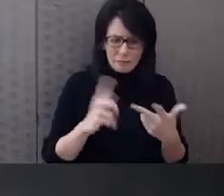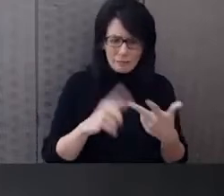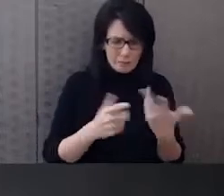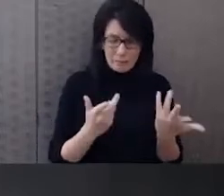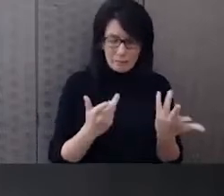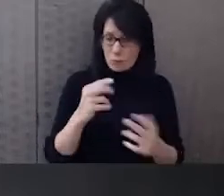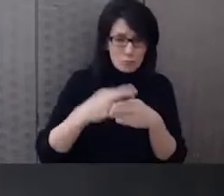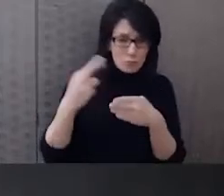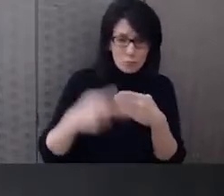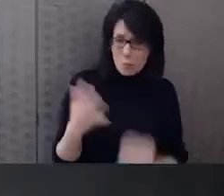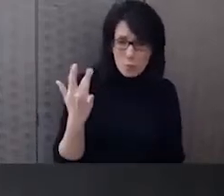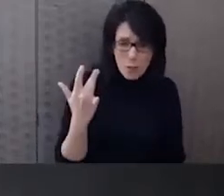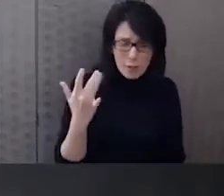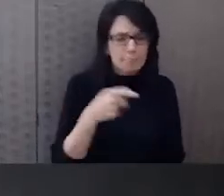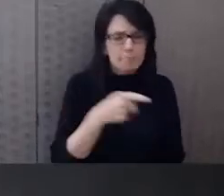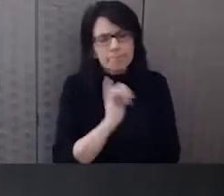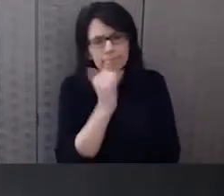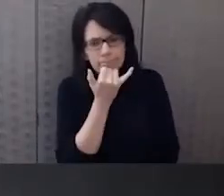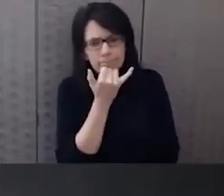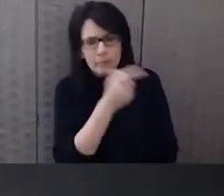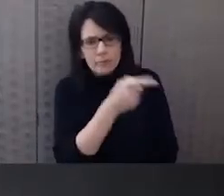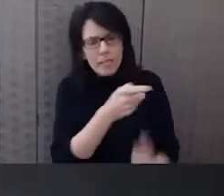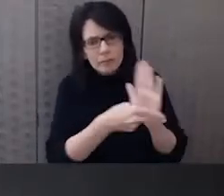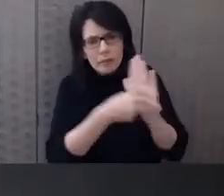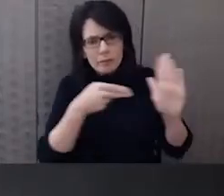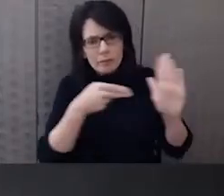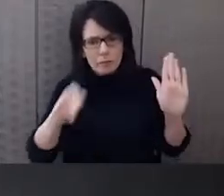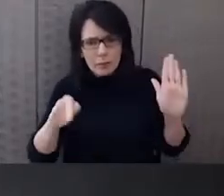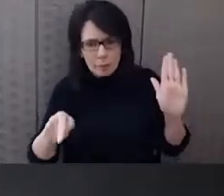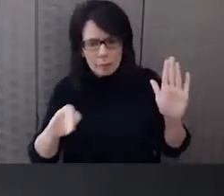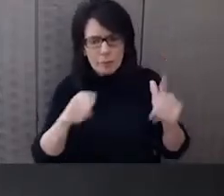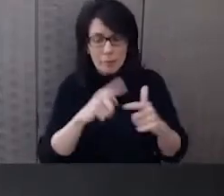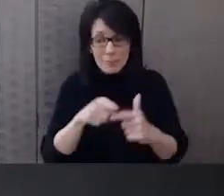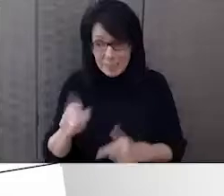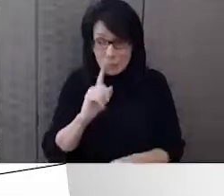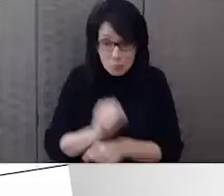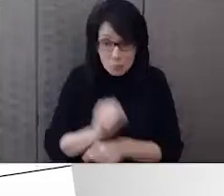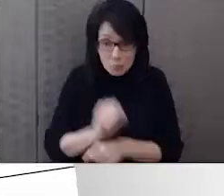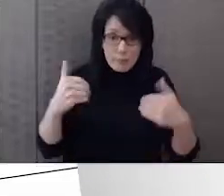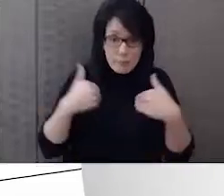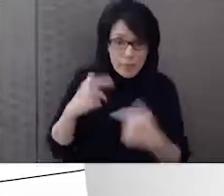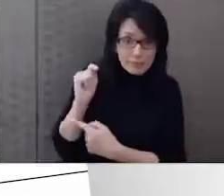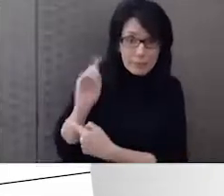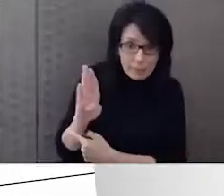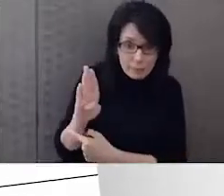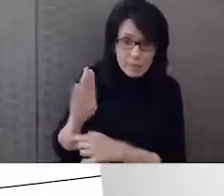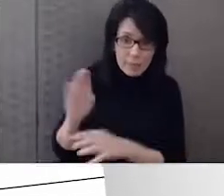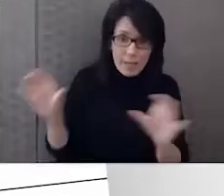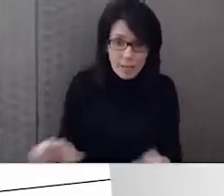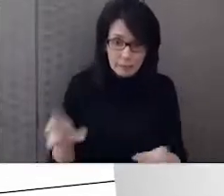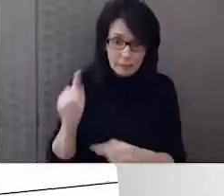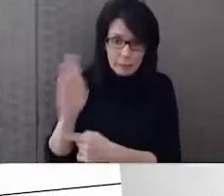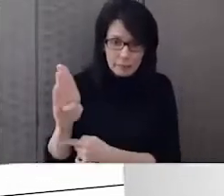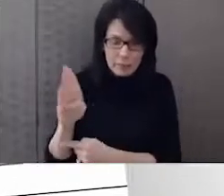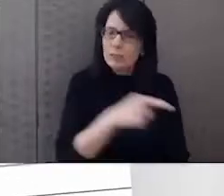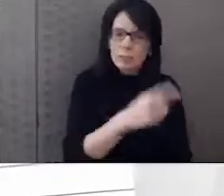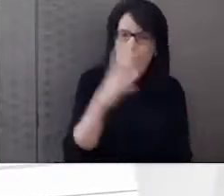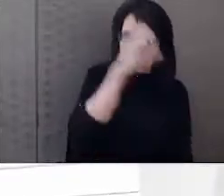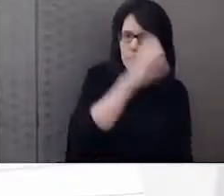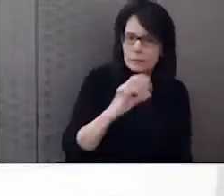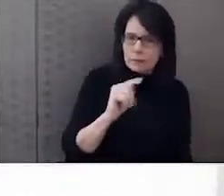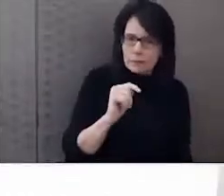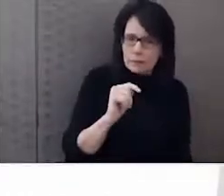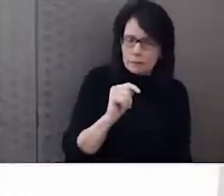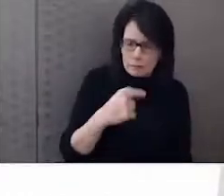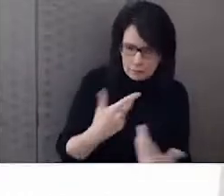of a misdiagnosis of active tuberculosis. Nopi helped us to draft an op-ed to